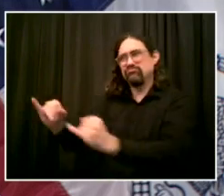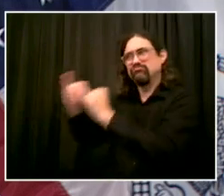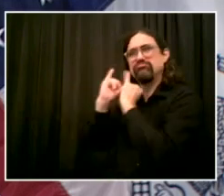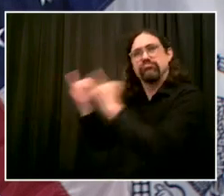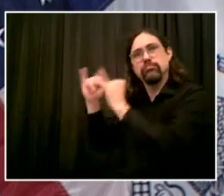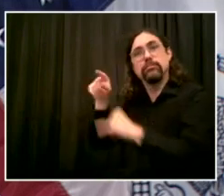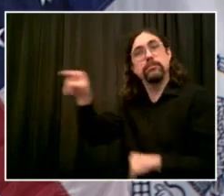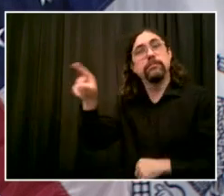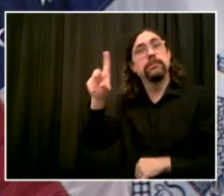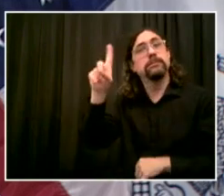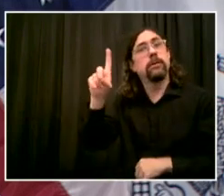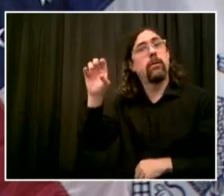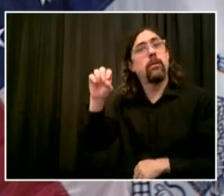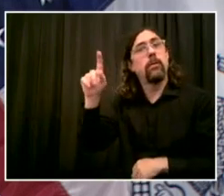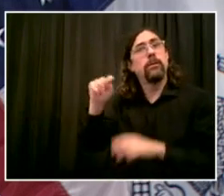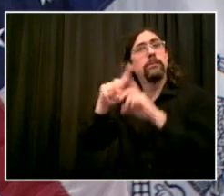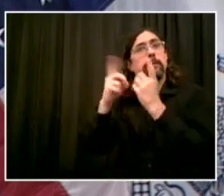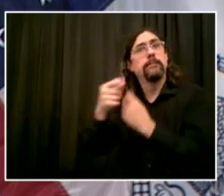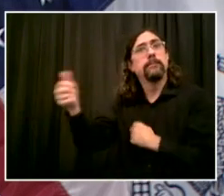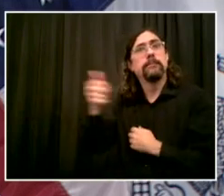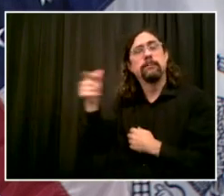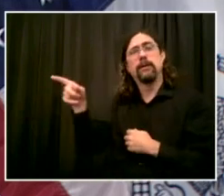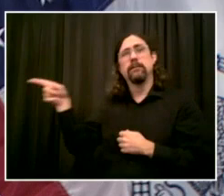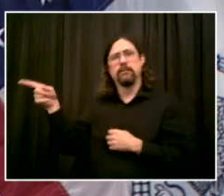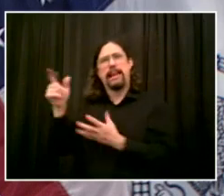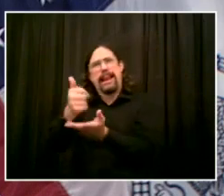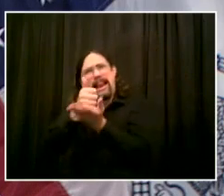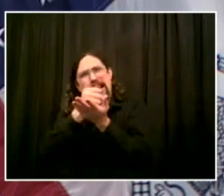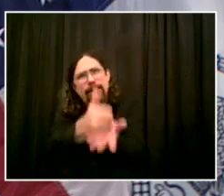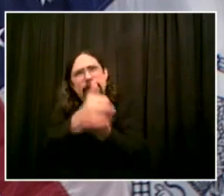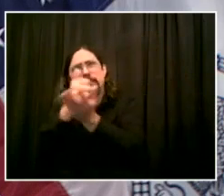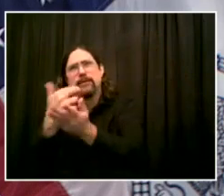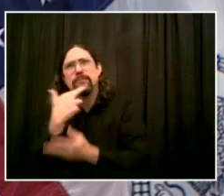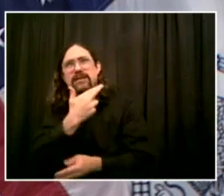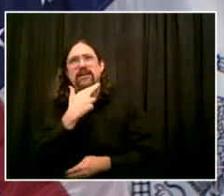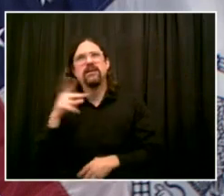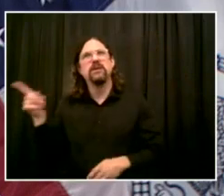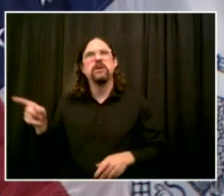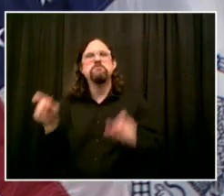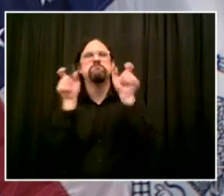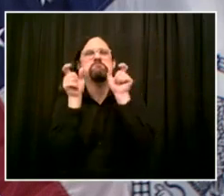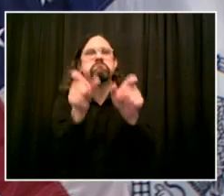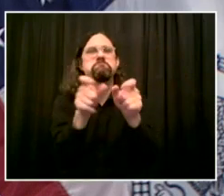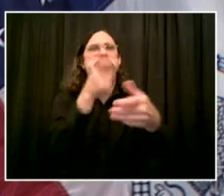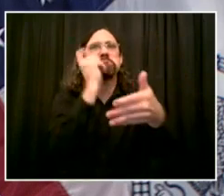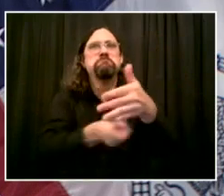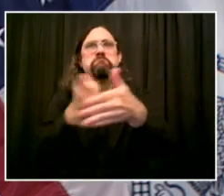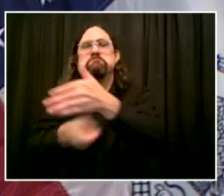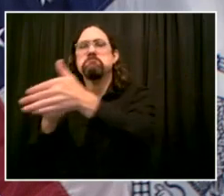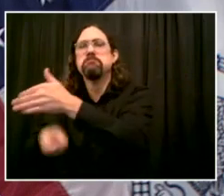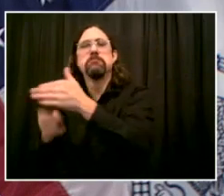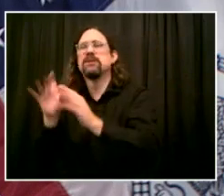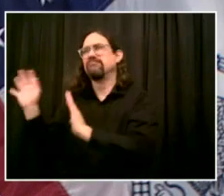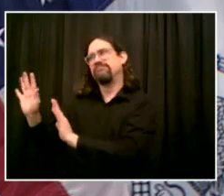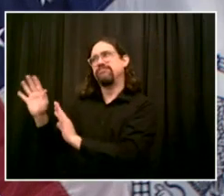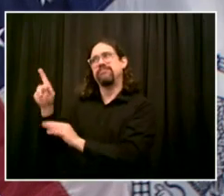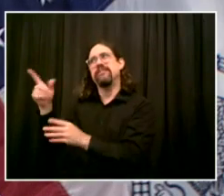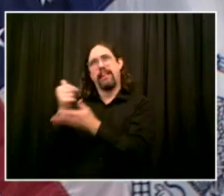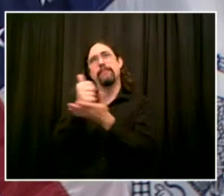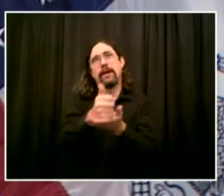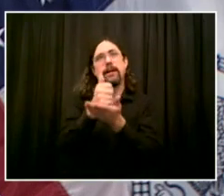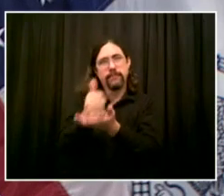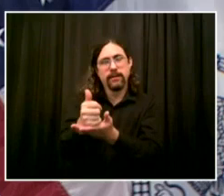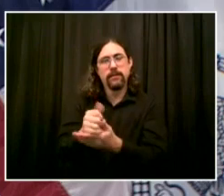is restaurant owners want to get it right. The agencies want to get it right. They're communicating more and more, and that we're going to resolve